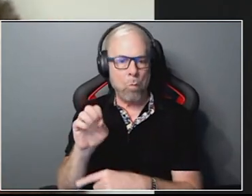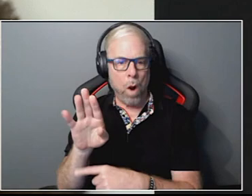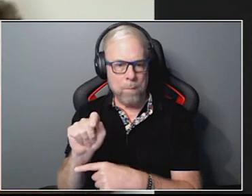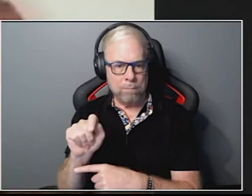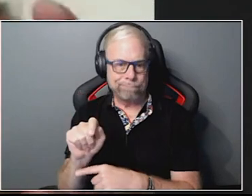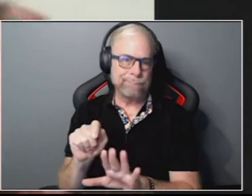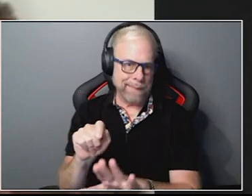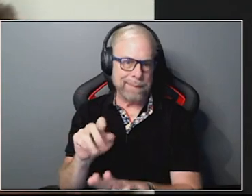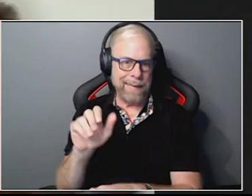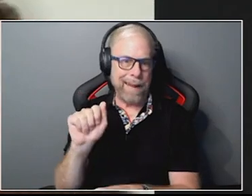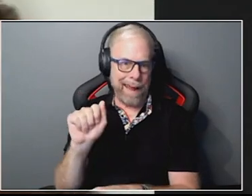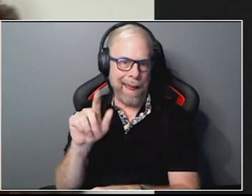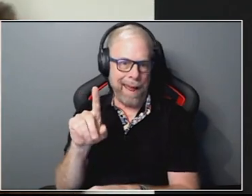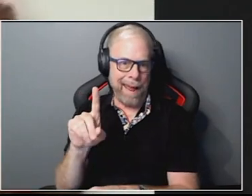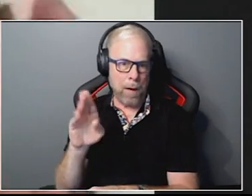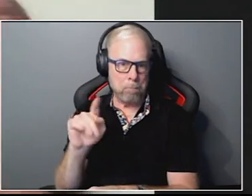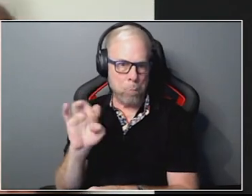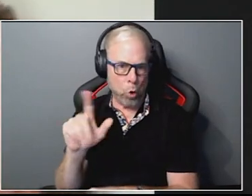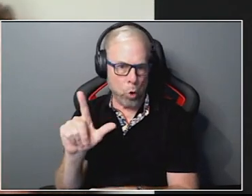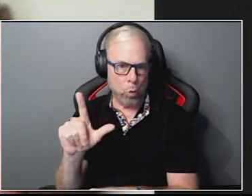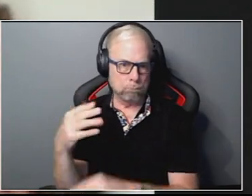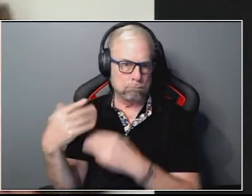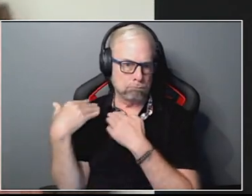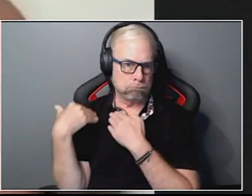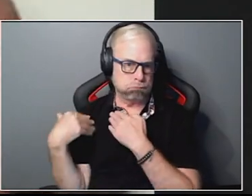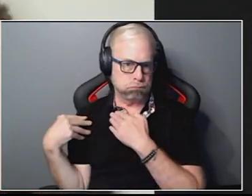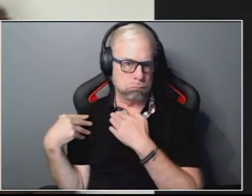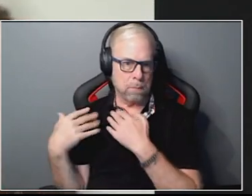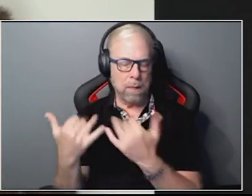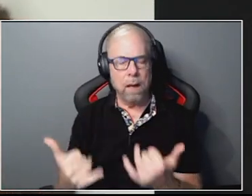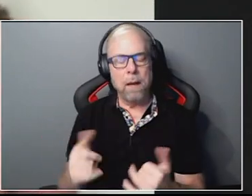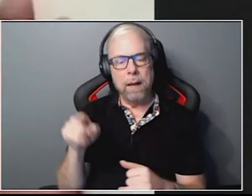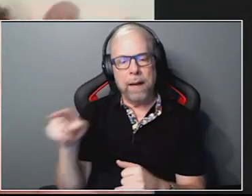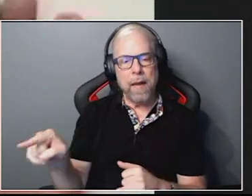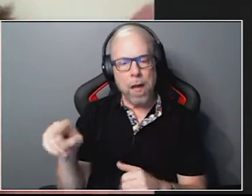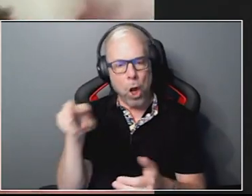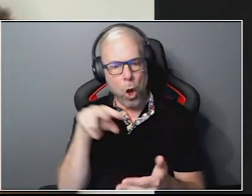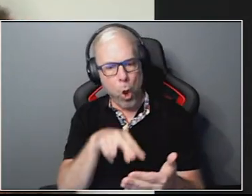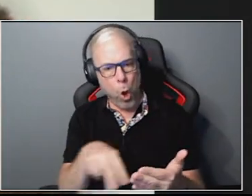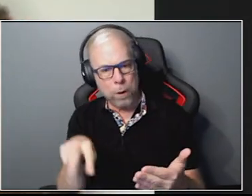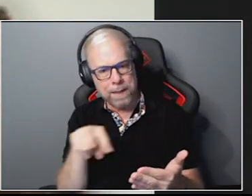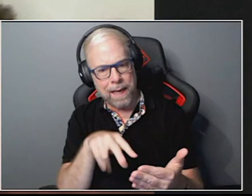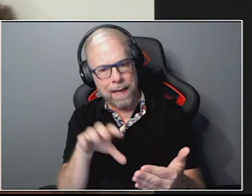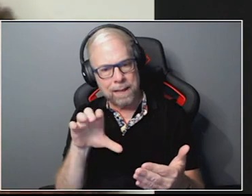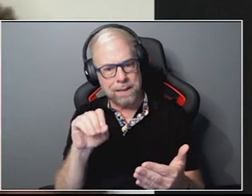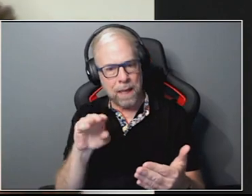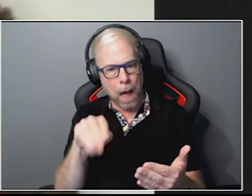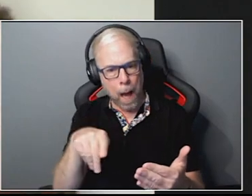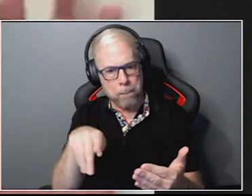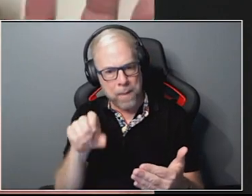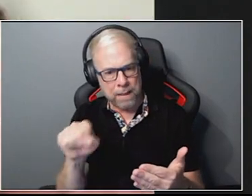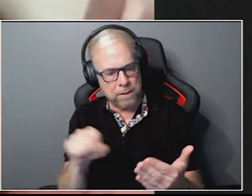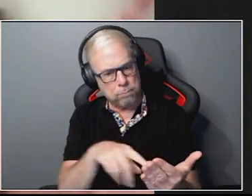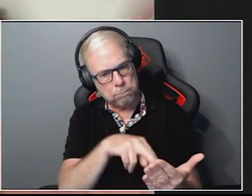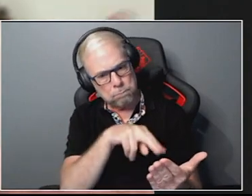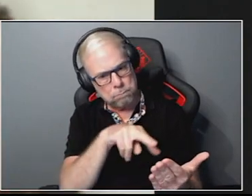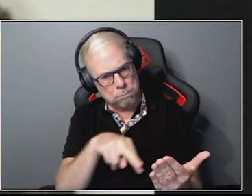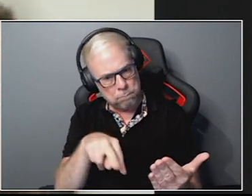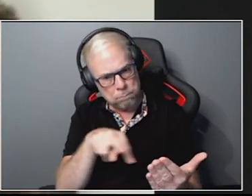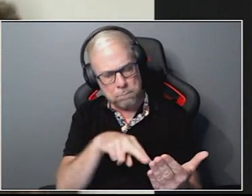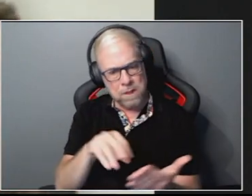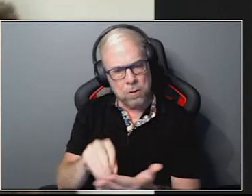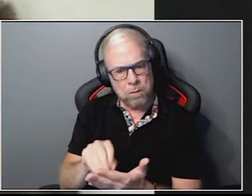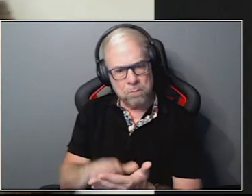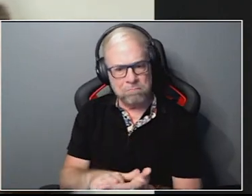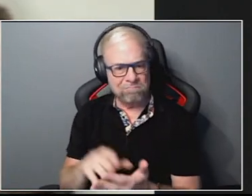time, Admiral Peary is looking at his compass and he pulls out his notes and everything. And he realizes that we're like 100 and some